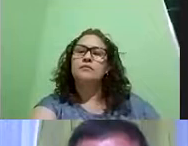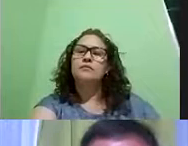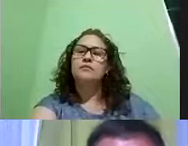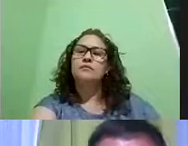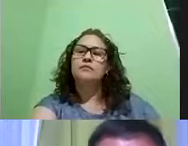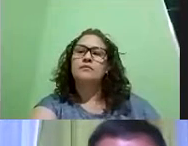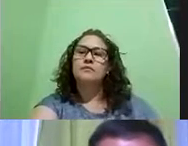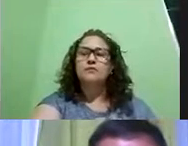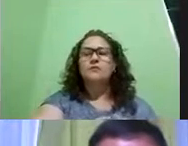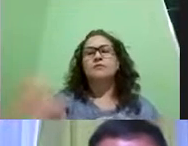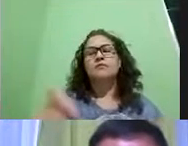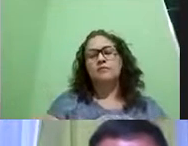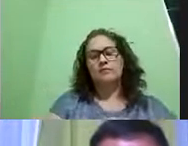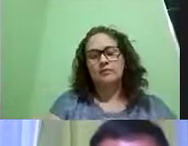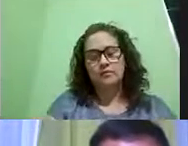Very good. Sylvia.